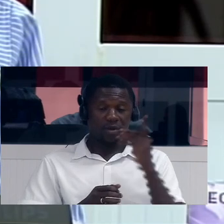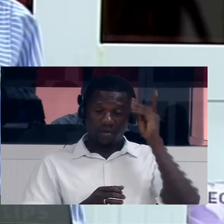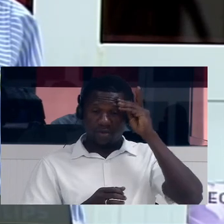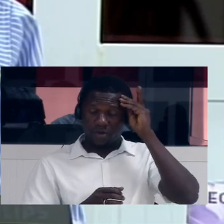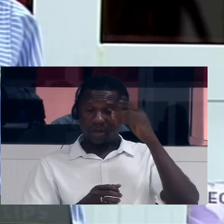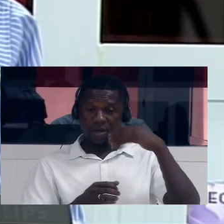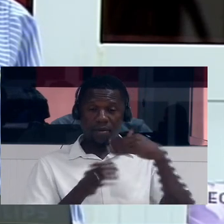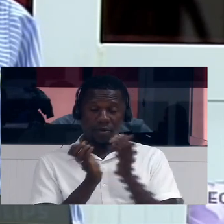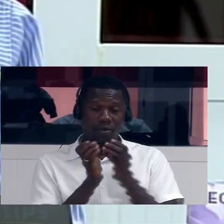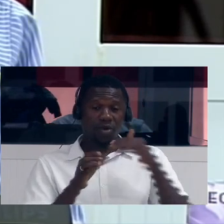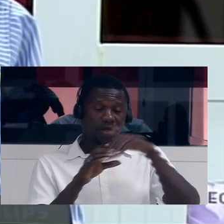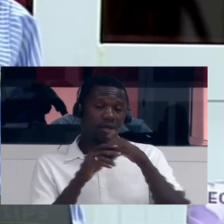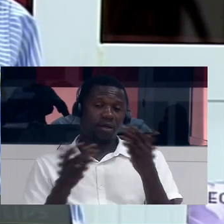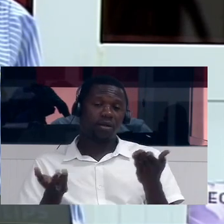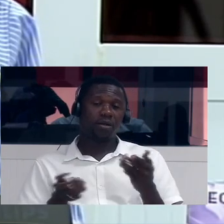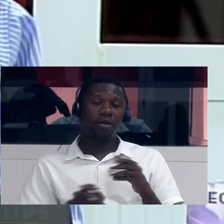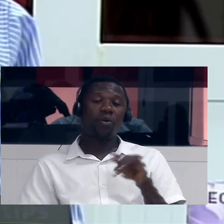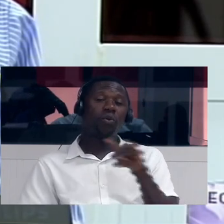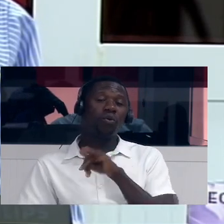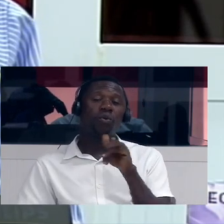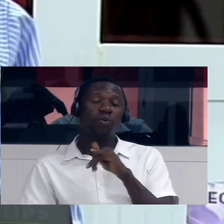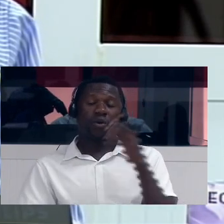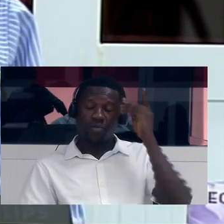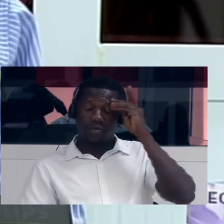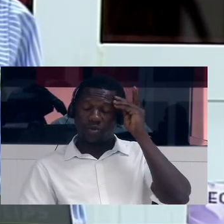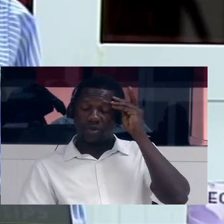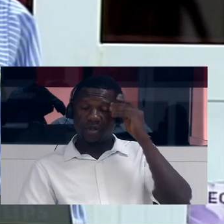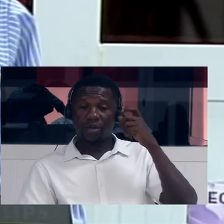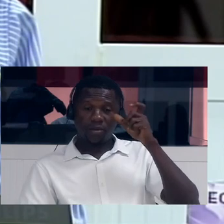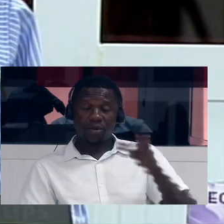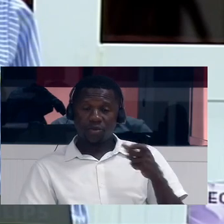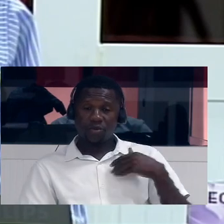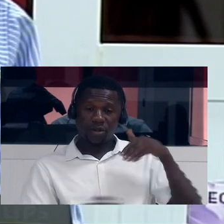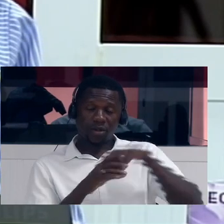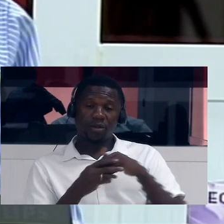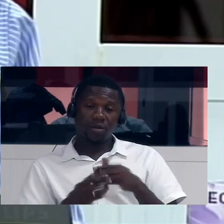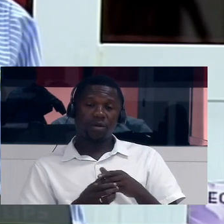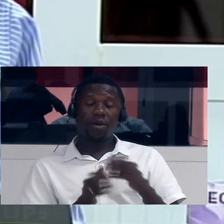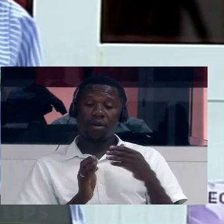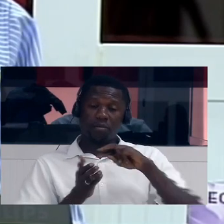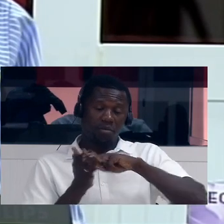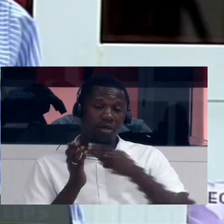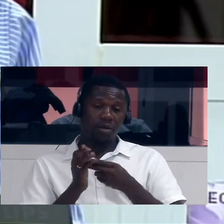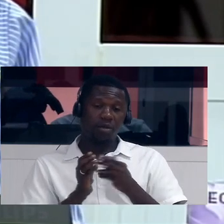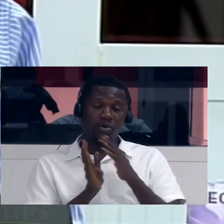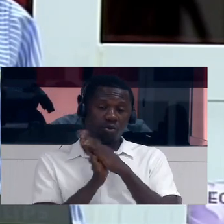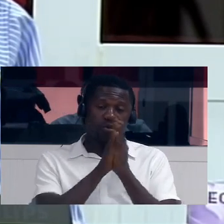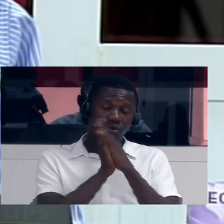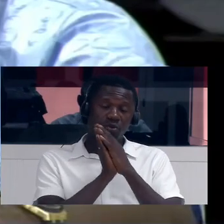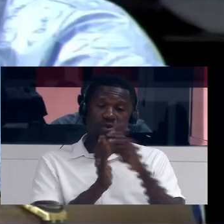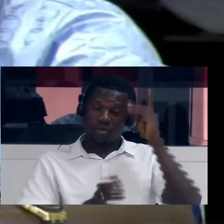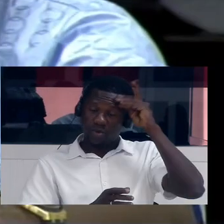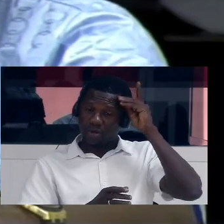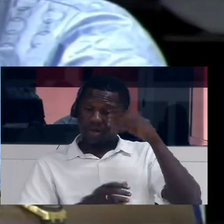And which politicians were suspected? They did not mention them. They just said politicians, meaning maybe opposition politicians.